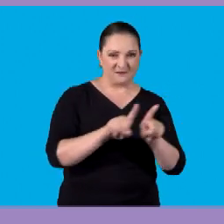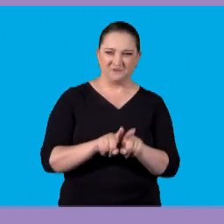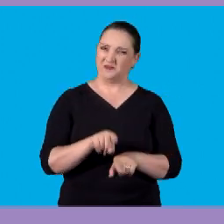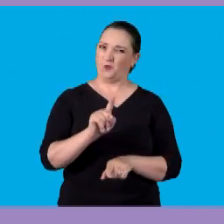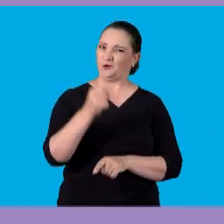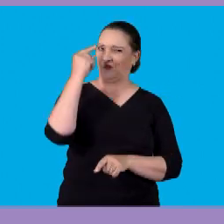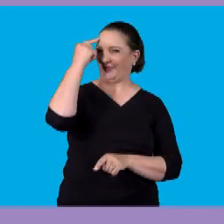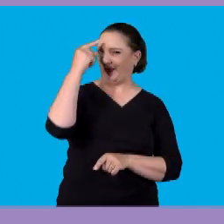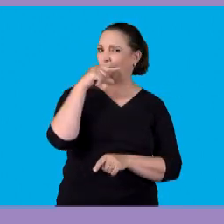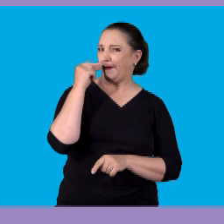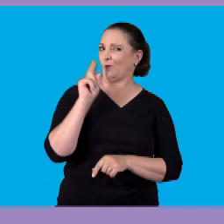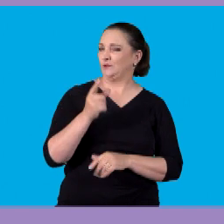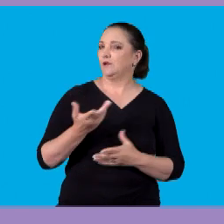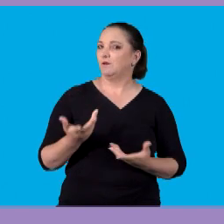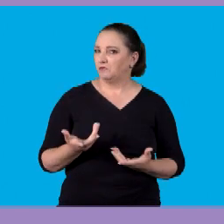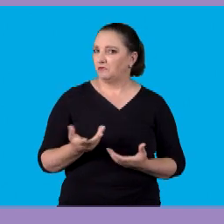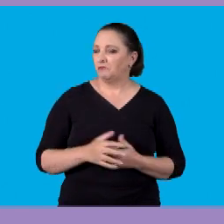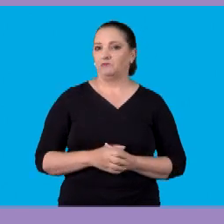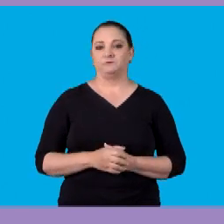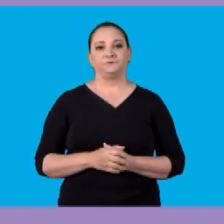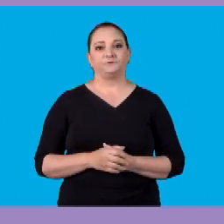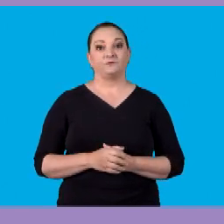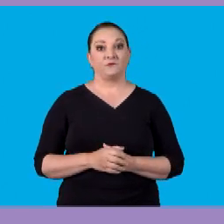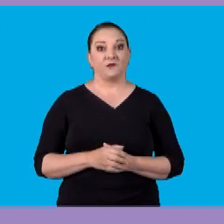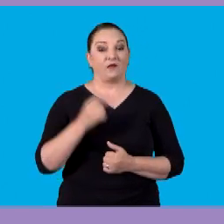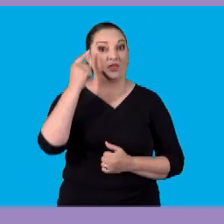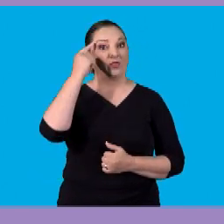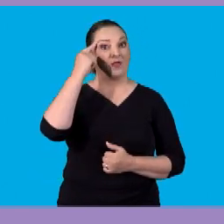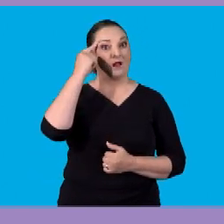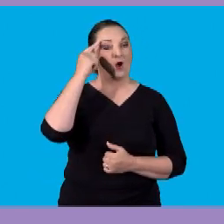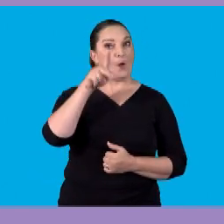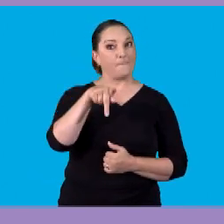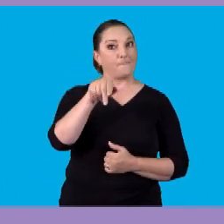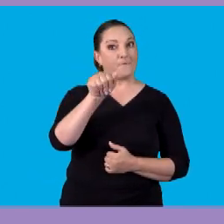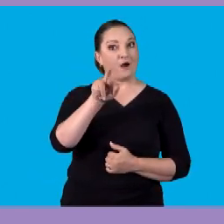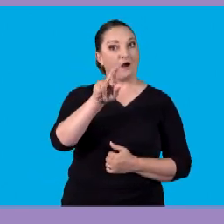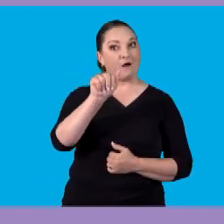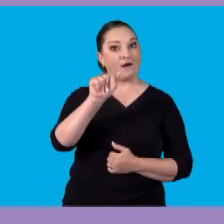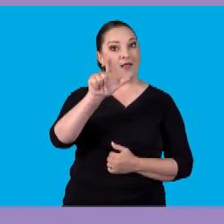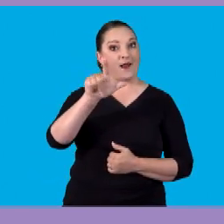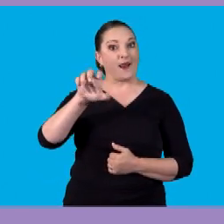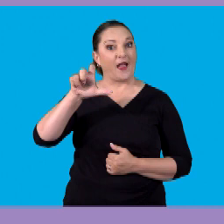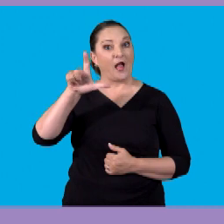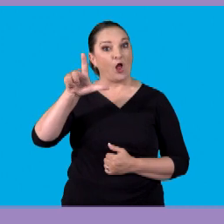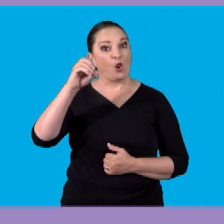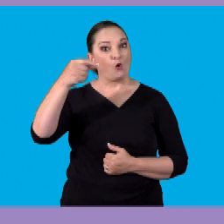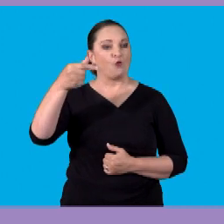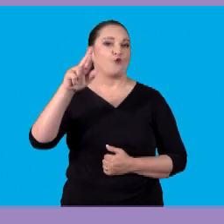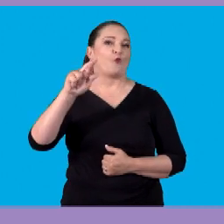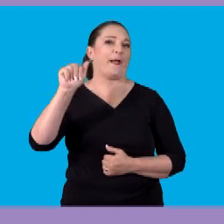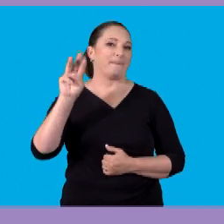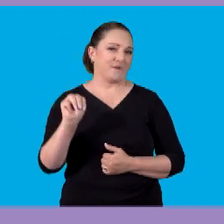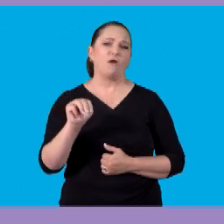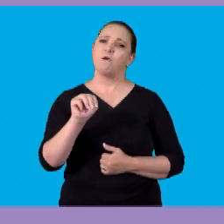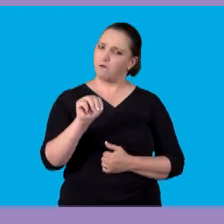What quadrilateral are you thinking of? If you are thinking of a parallelogram, then you are